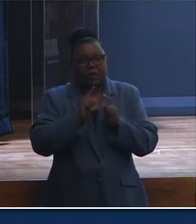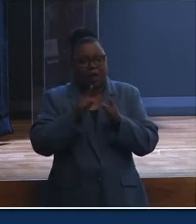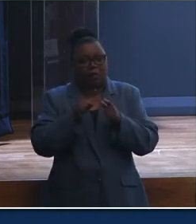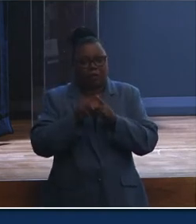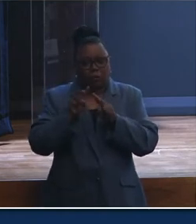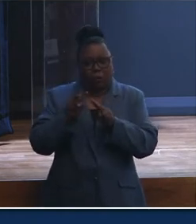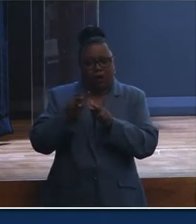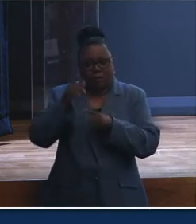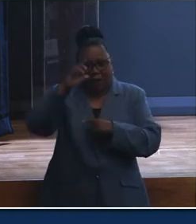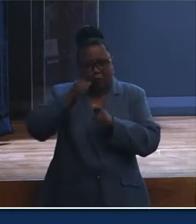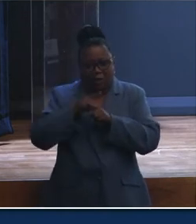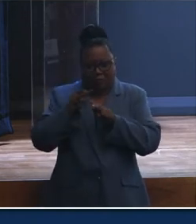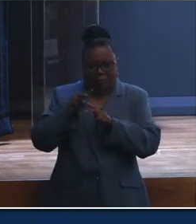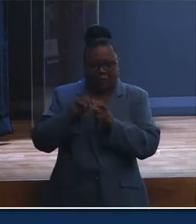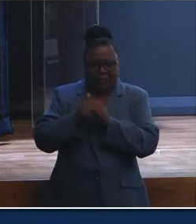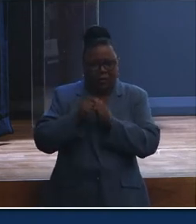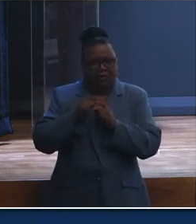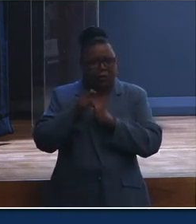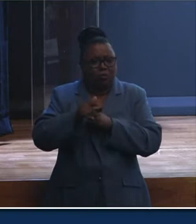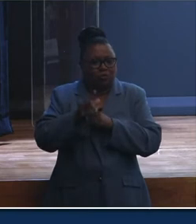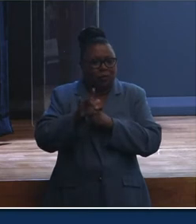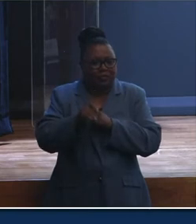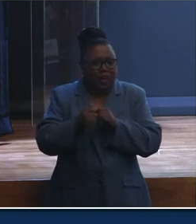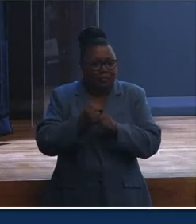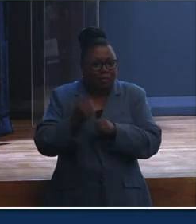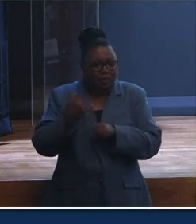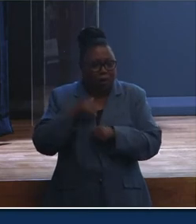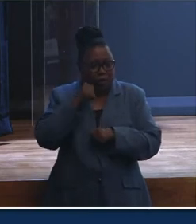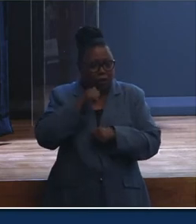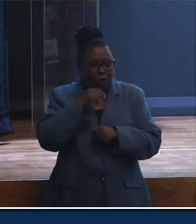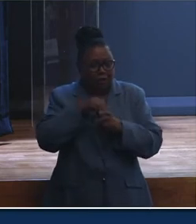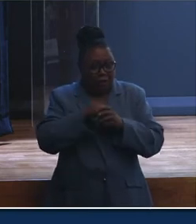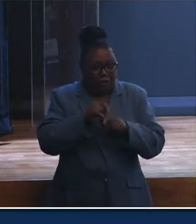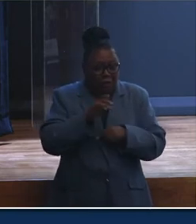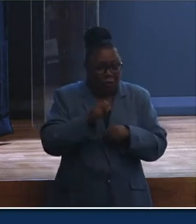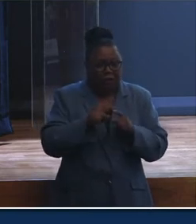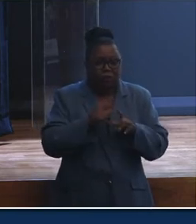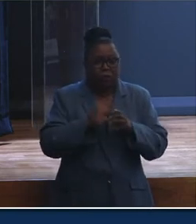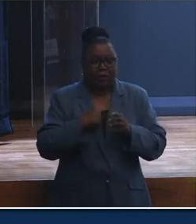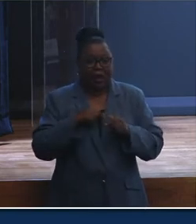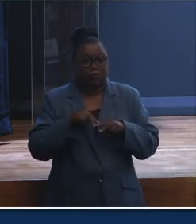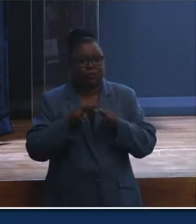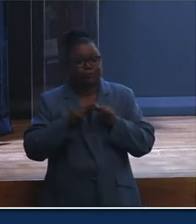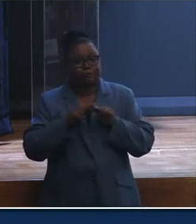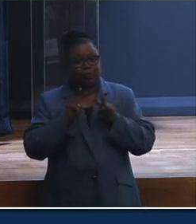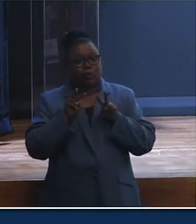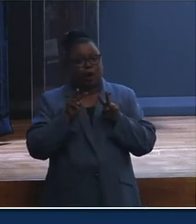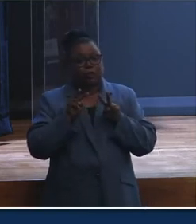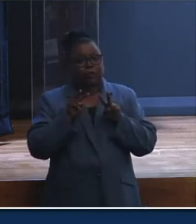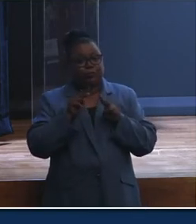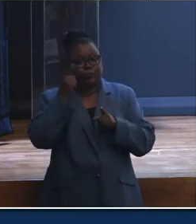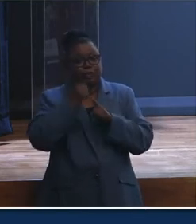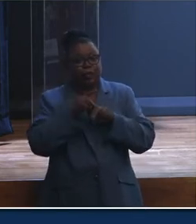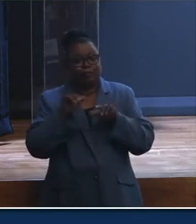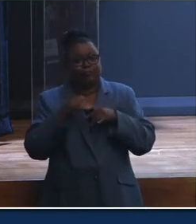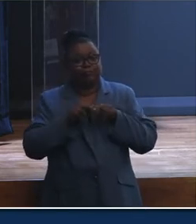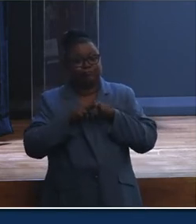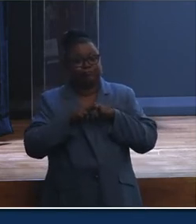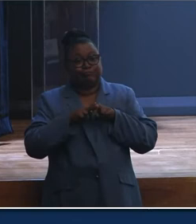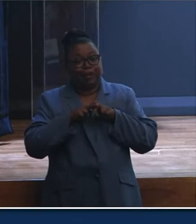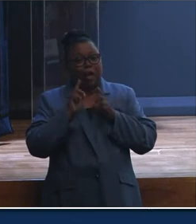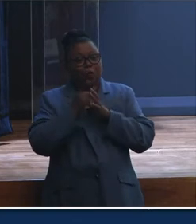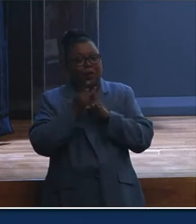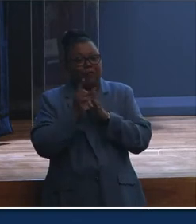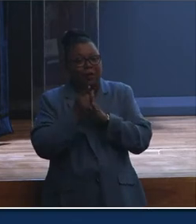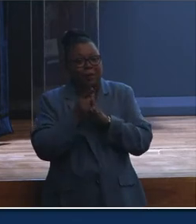to watch him play. And well over 25 years ago, the girls that were in the rink were doing what I was doing, watching their brother play and waiting for the